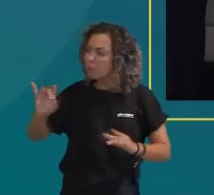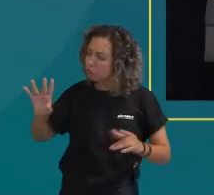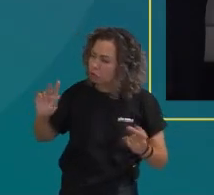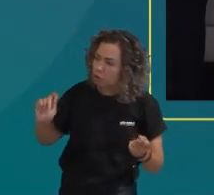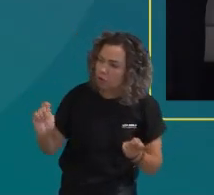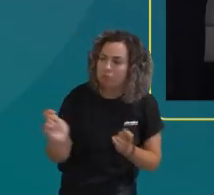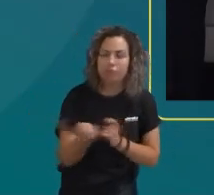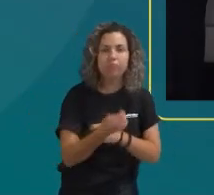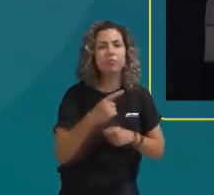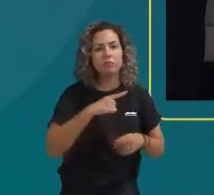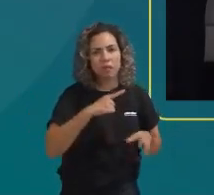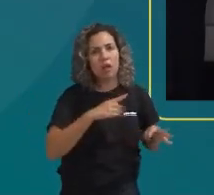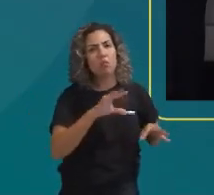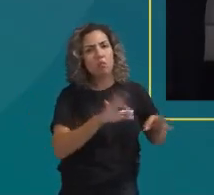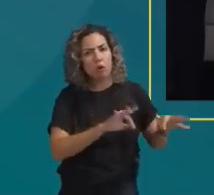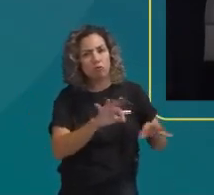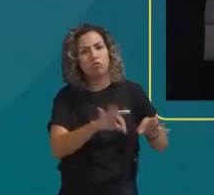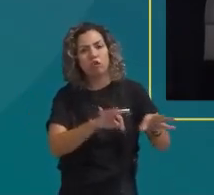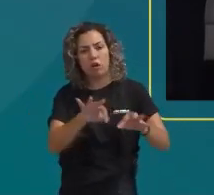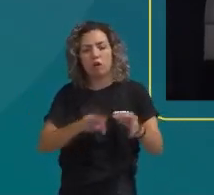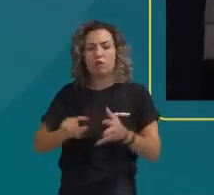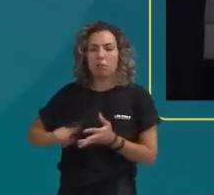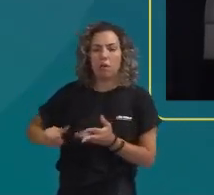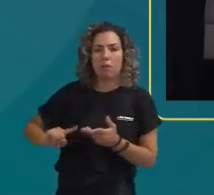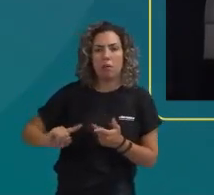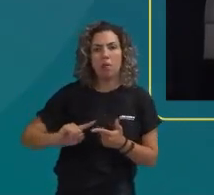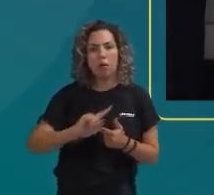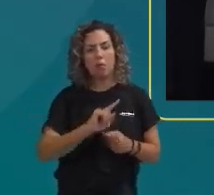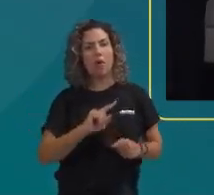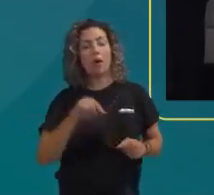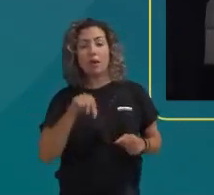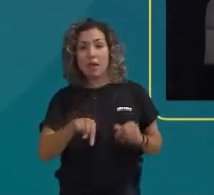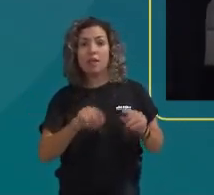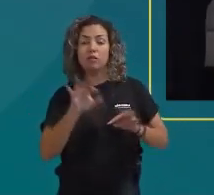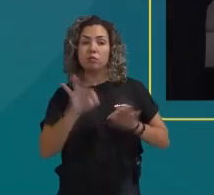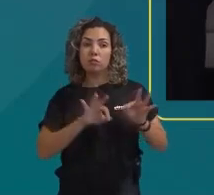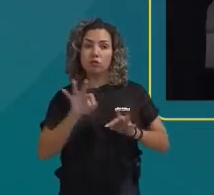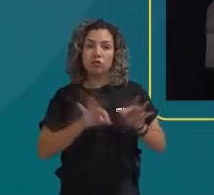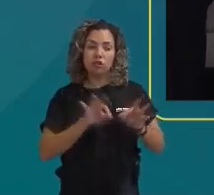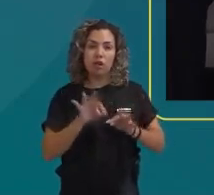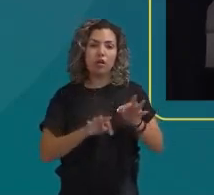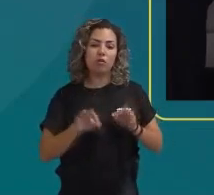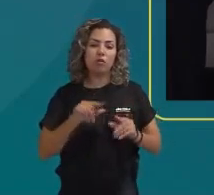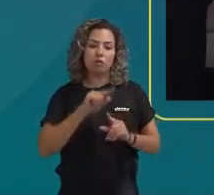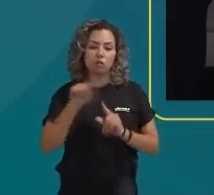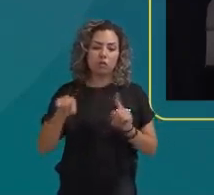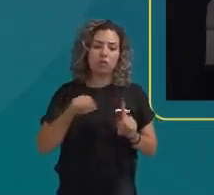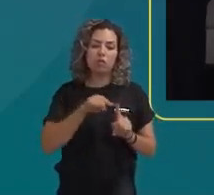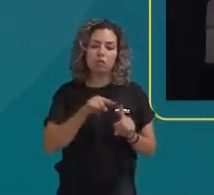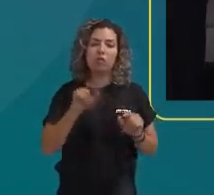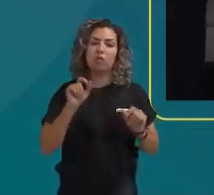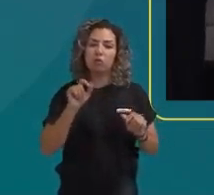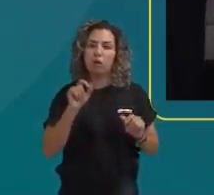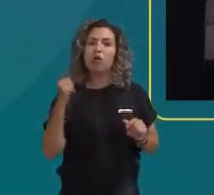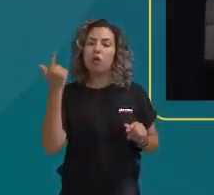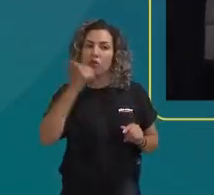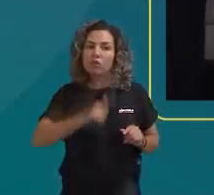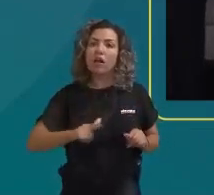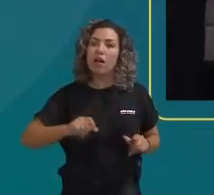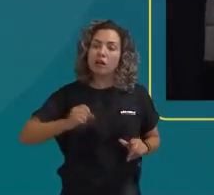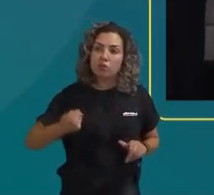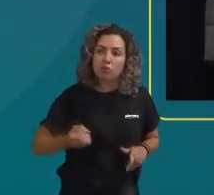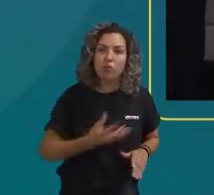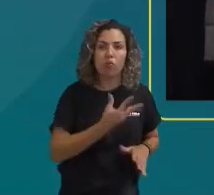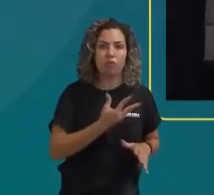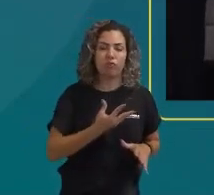the project is Canal Rejuvenation. So that means that after all these kinds of development and all the urban development